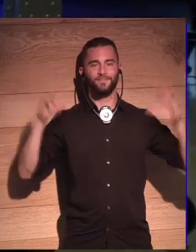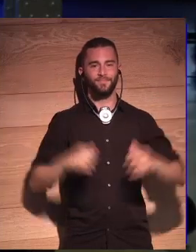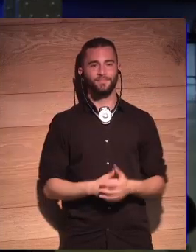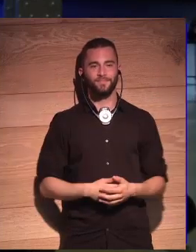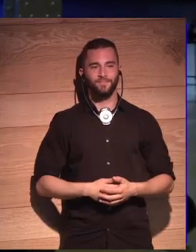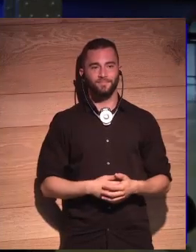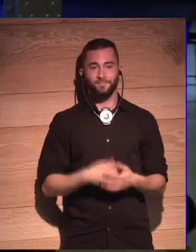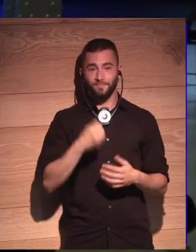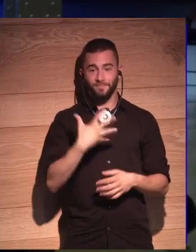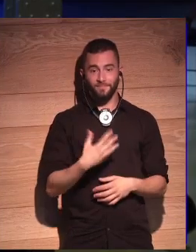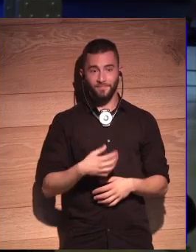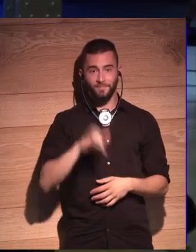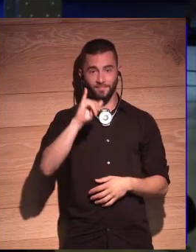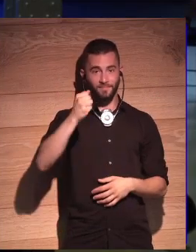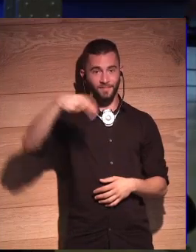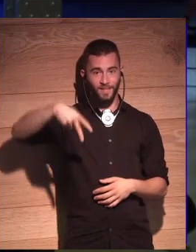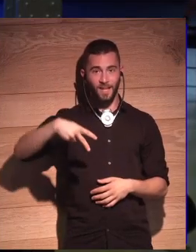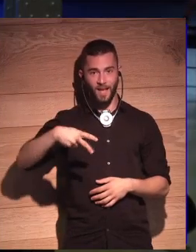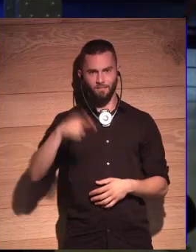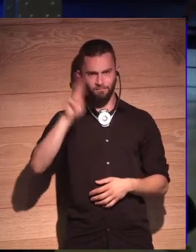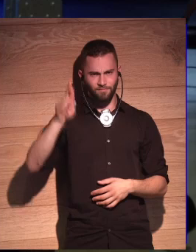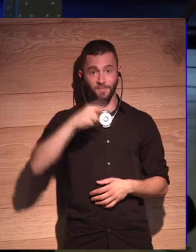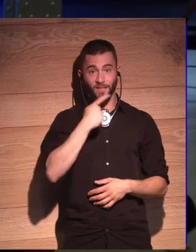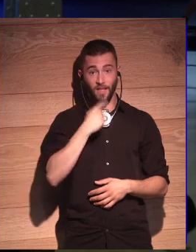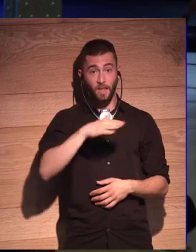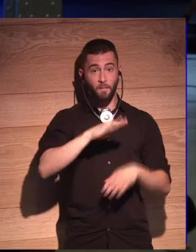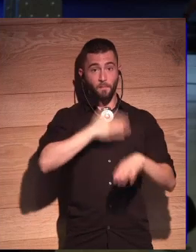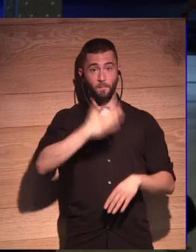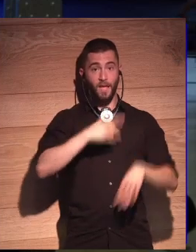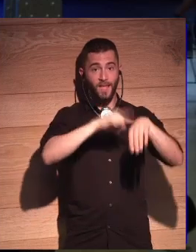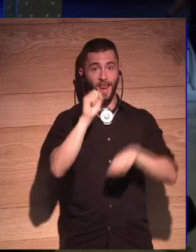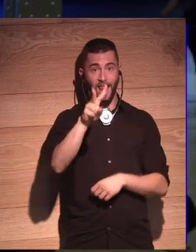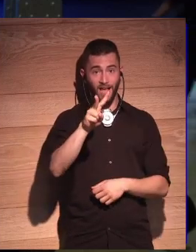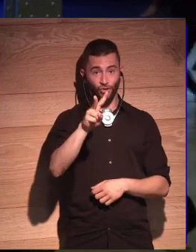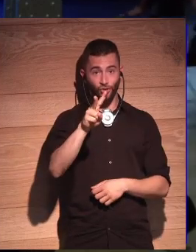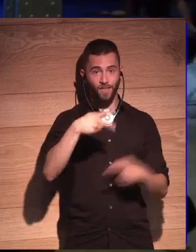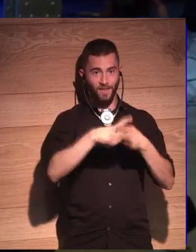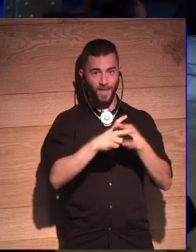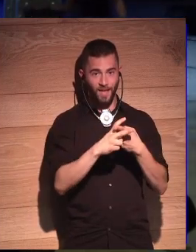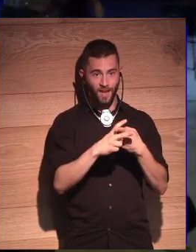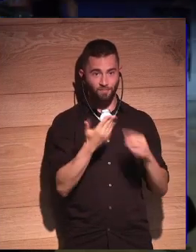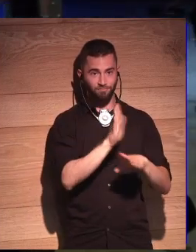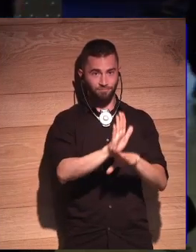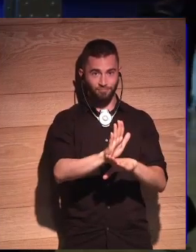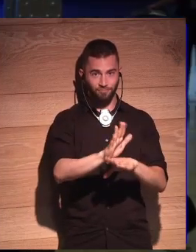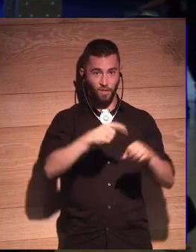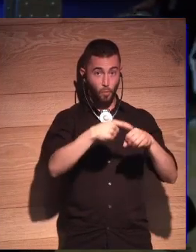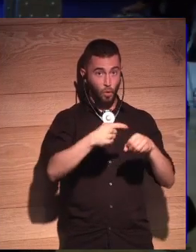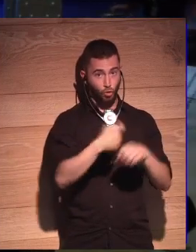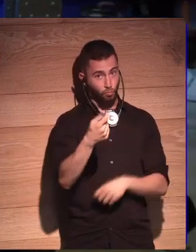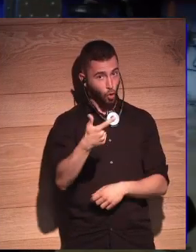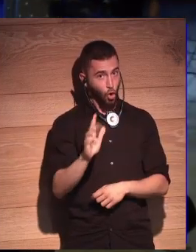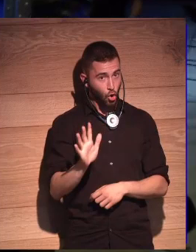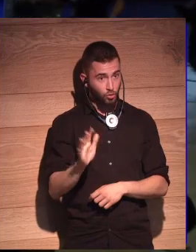De todas formas, como Ian ha dicho, like Ian has said several times, tomorrow he is delivering a workshop.